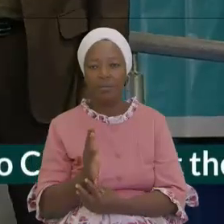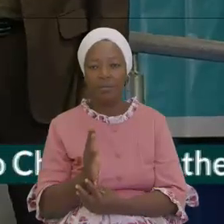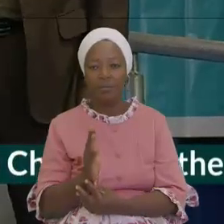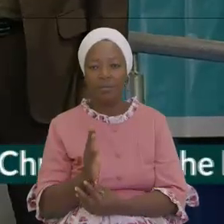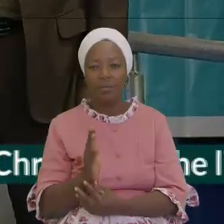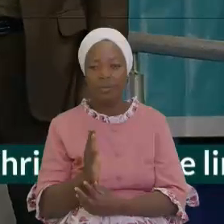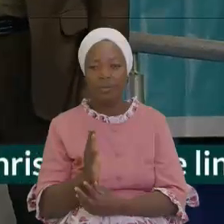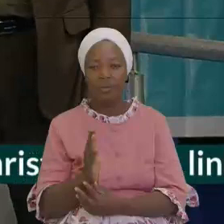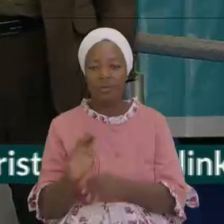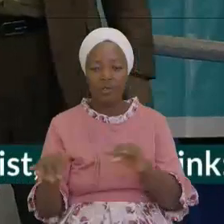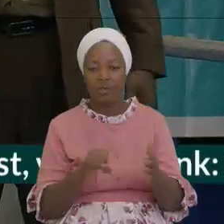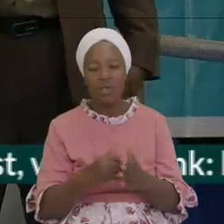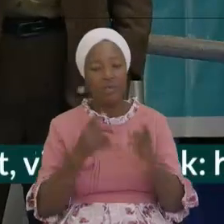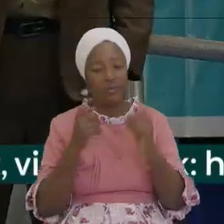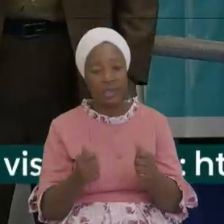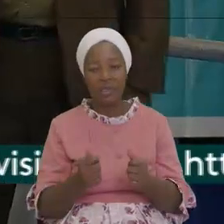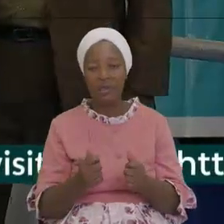Do it quickly.